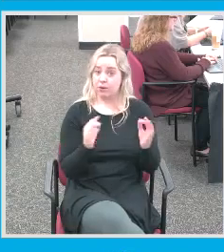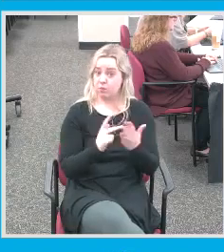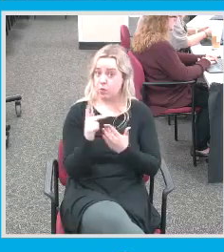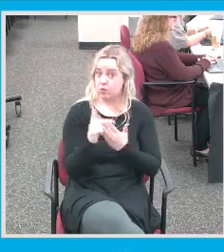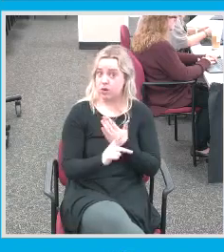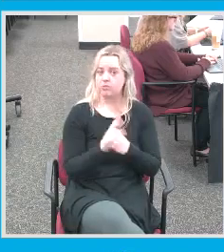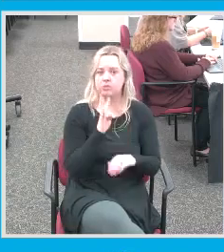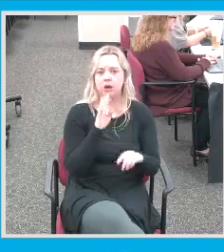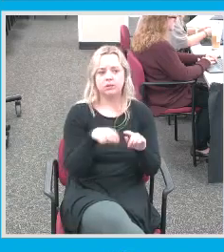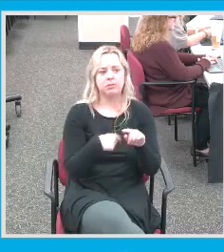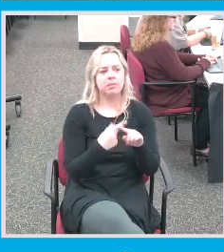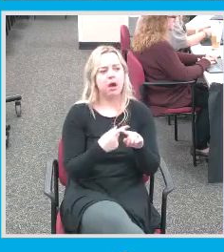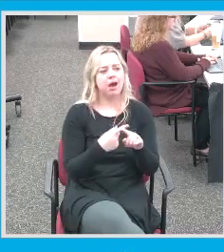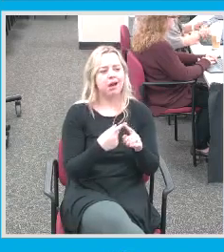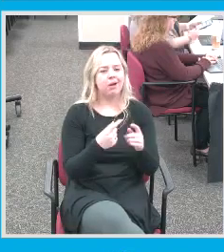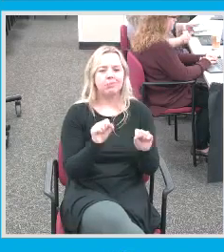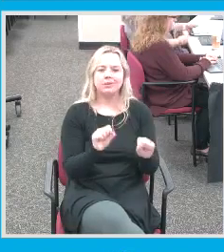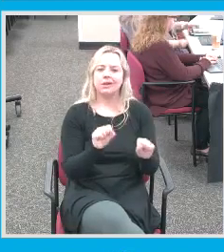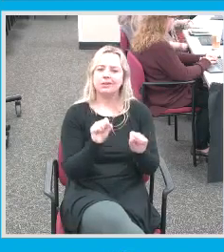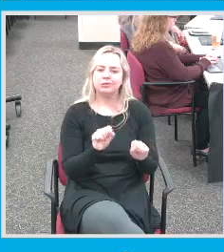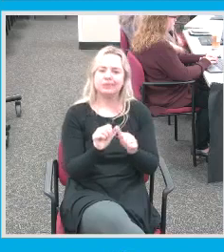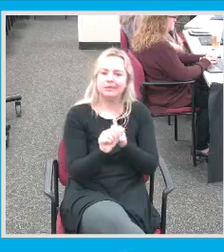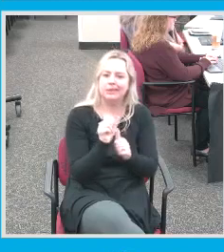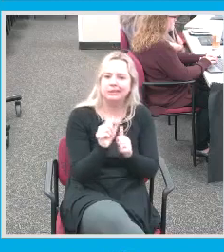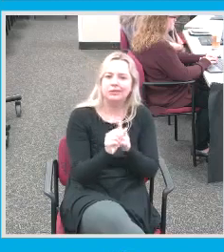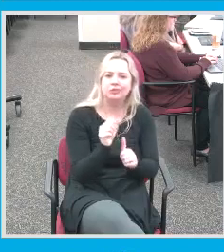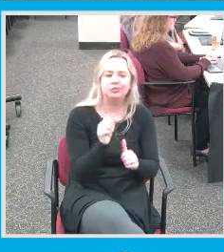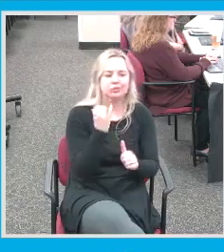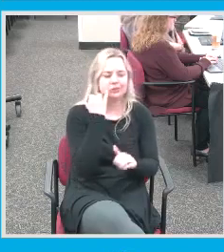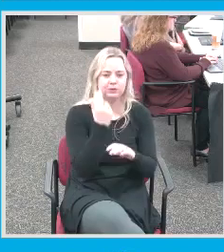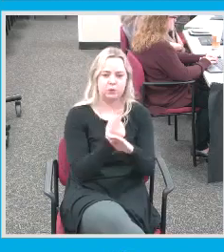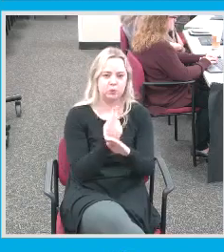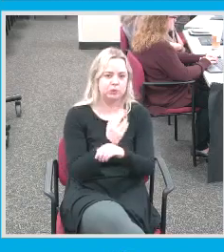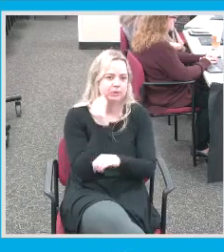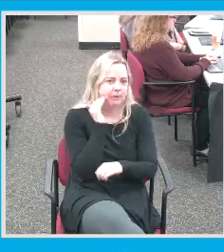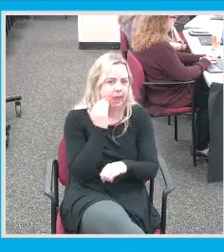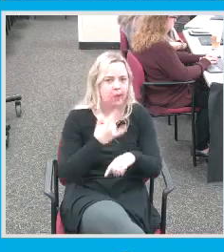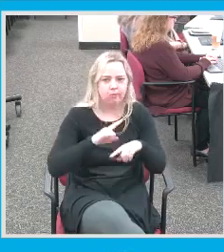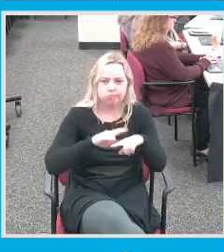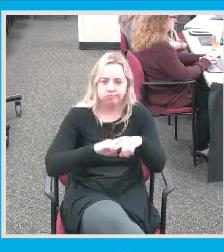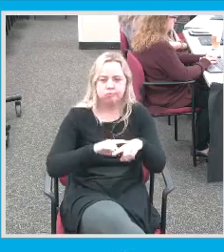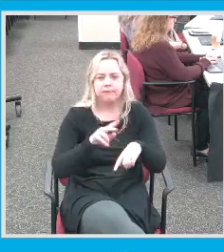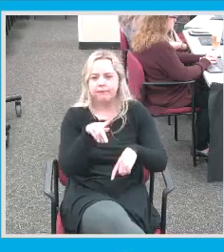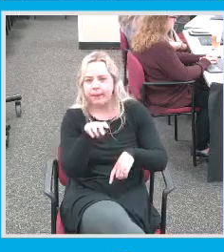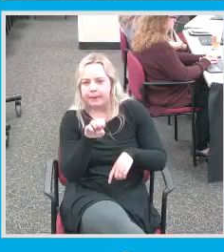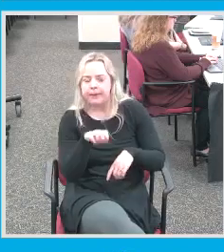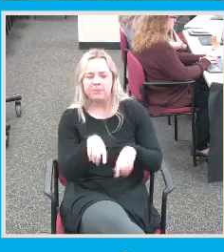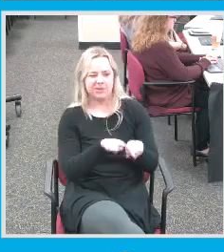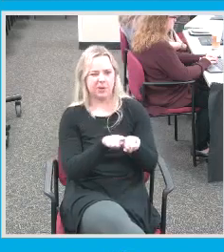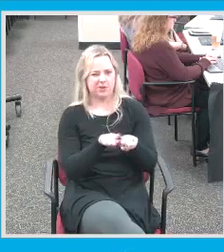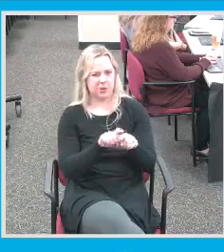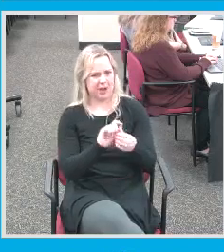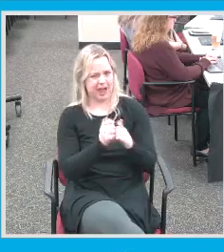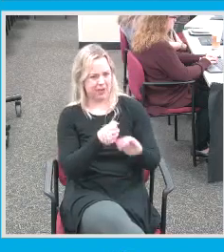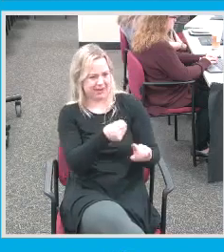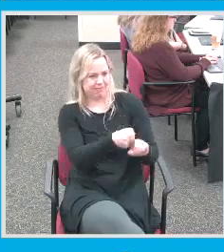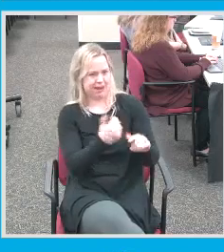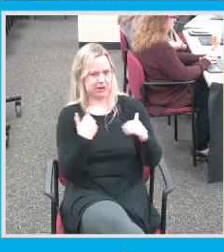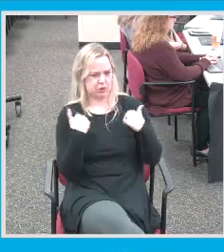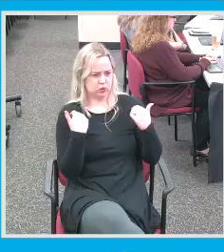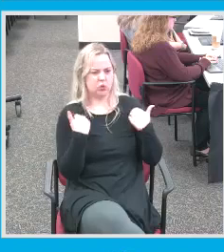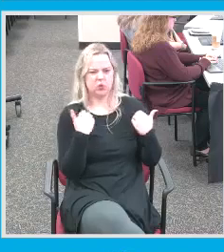of using tobacco, touches on the health effects that it has on the youth. And so we